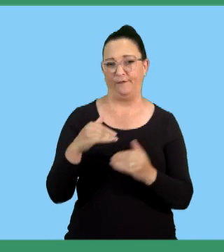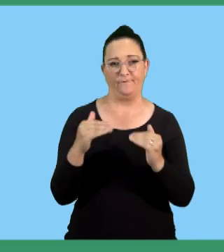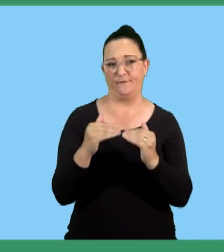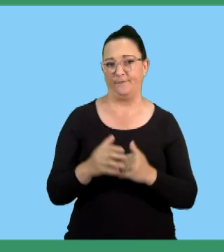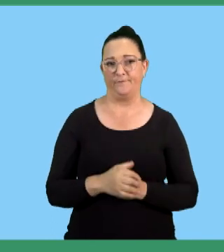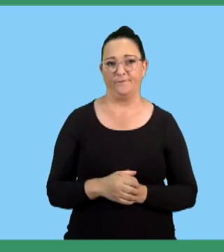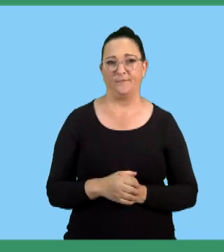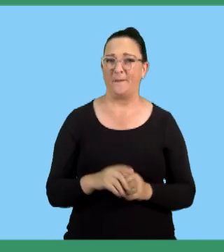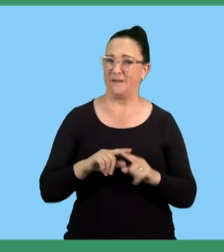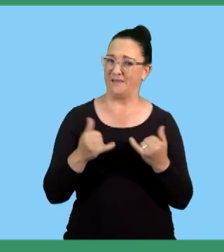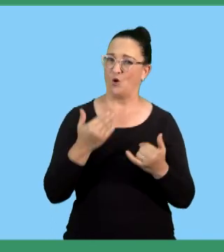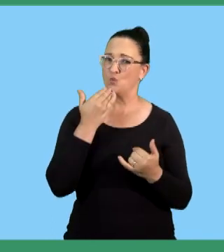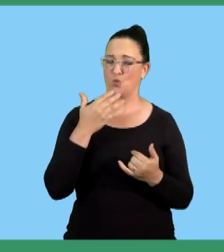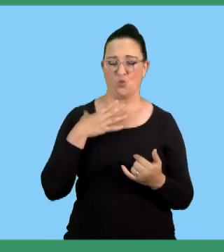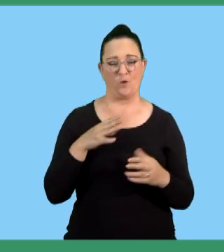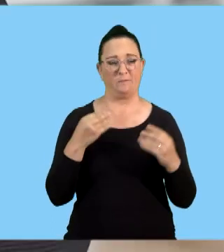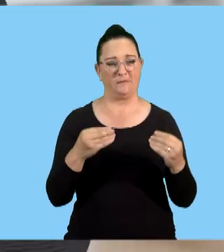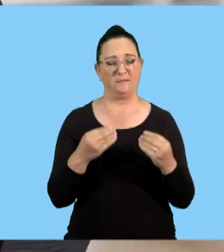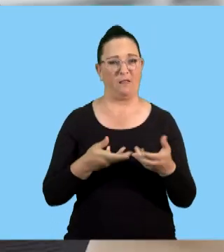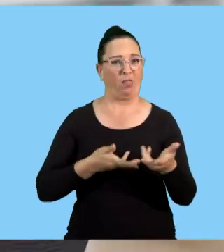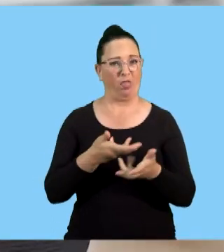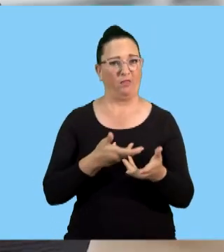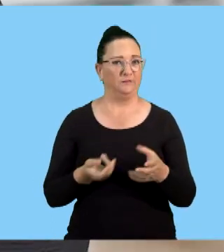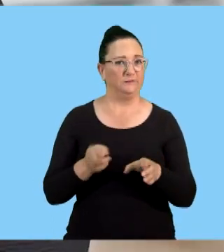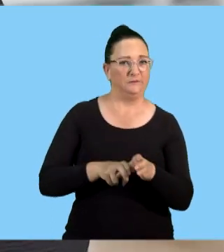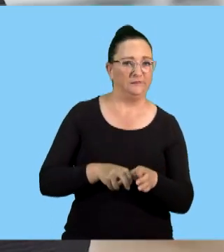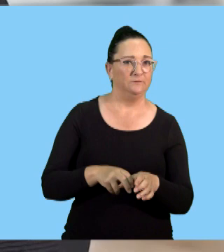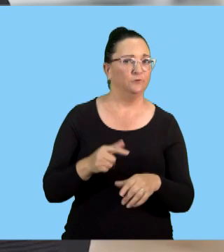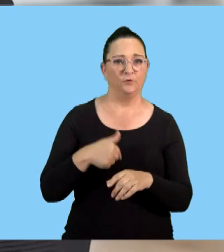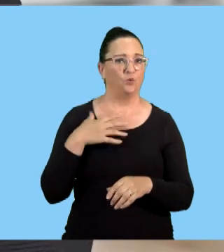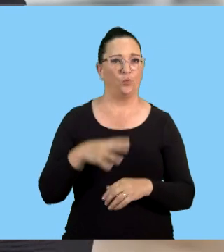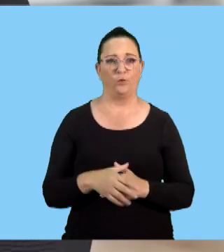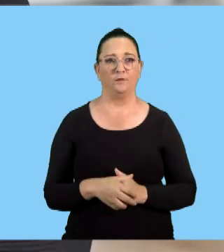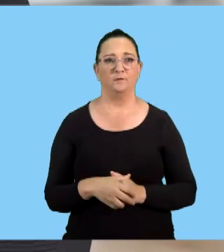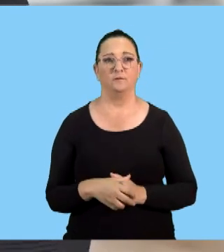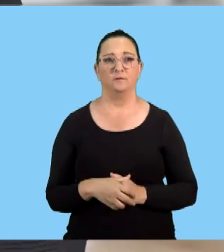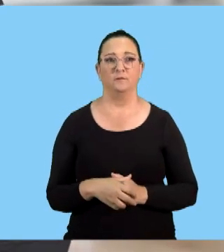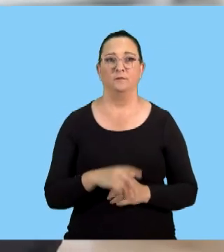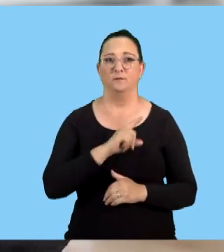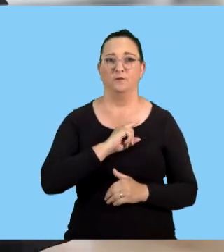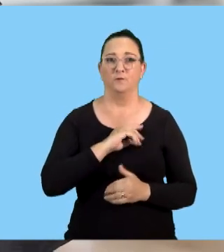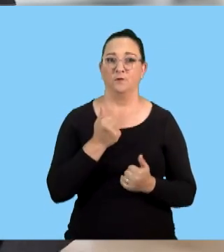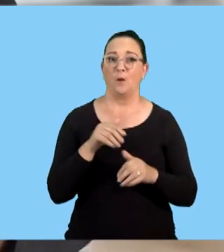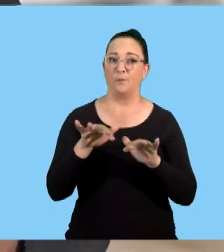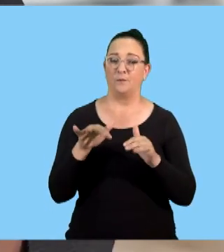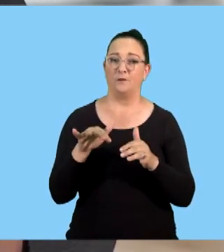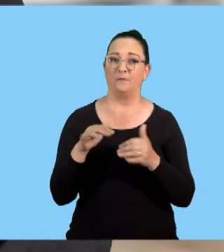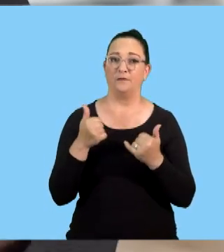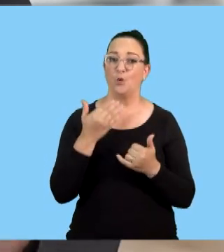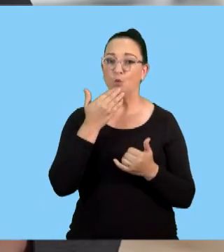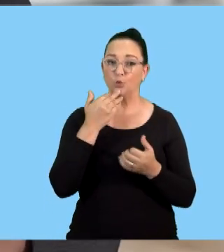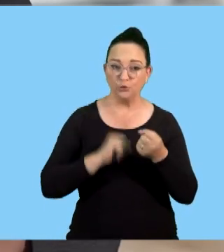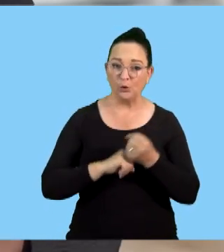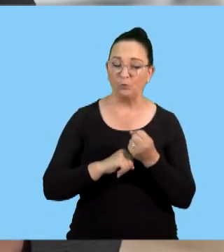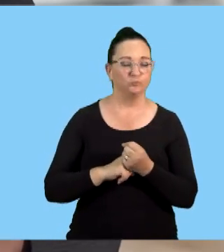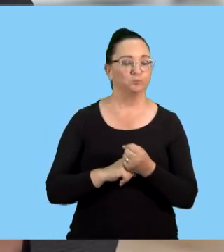be associated with our business that does not comply? Nobody wants to be associated with that. So now we even see investors pulling out of the